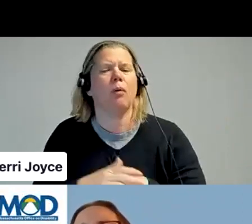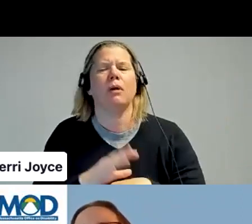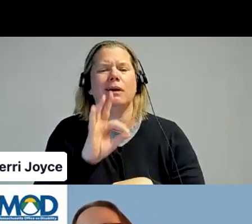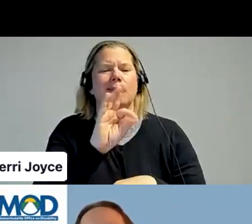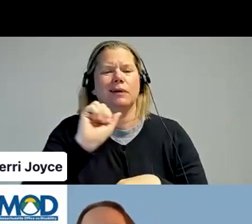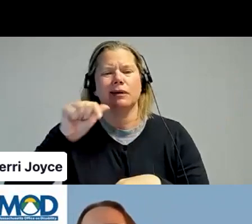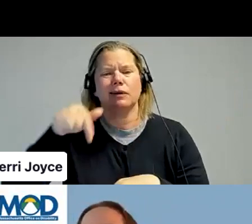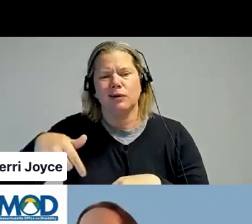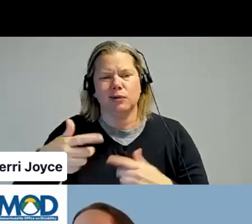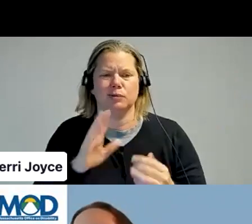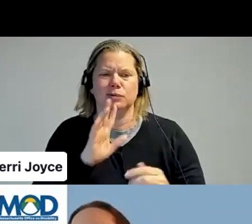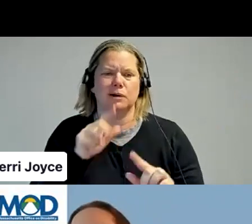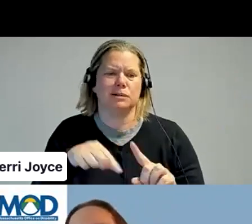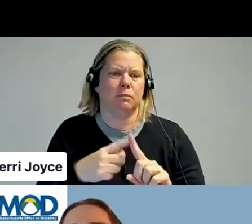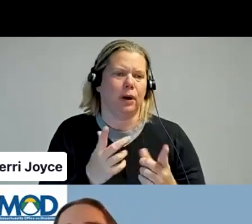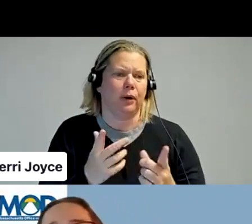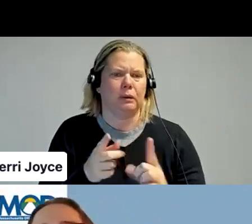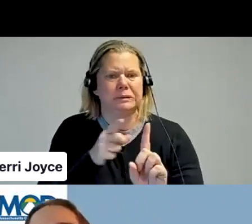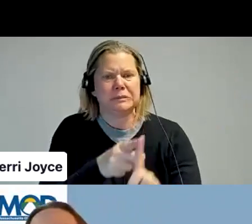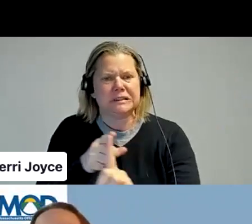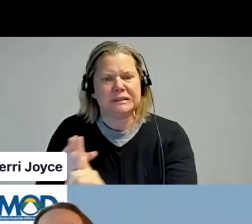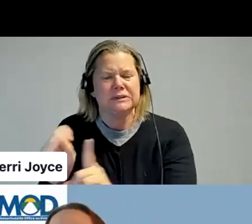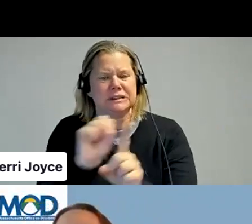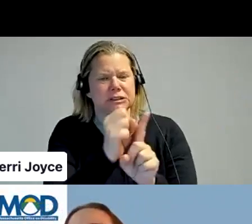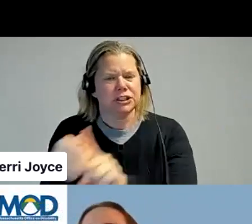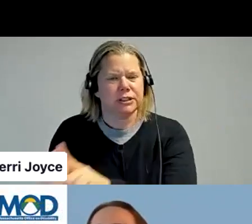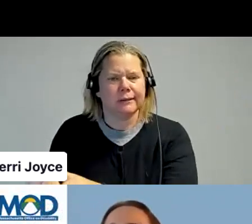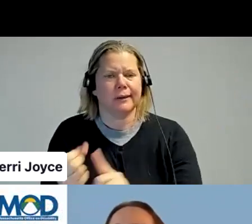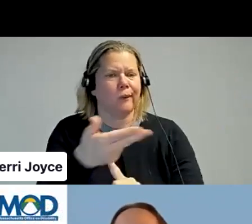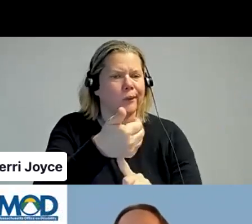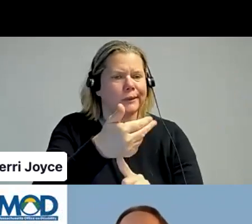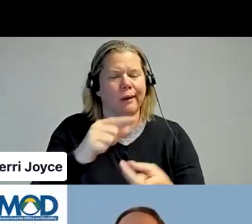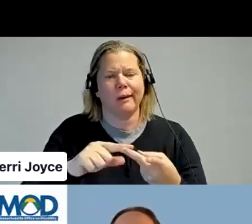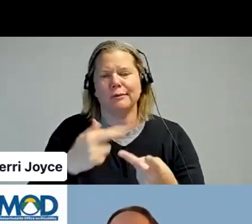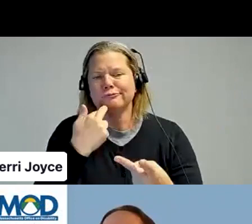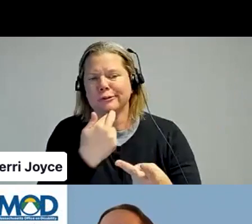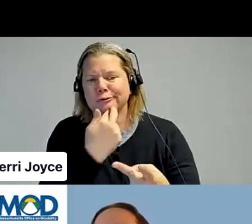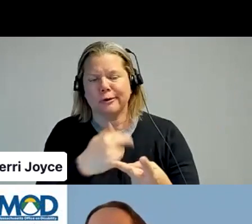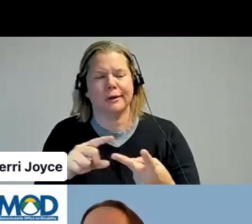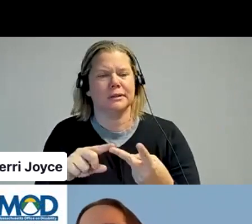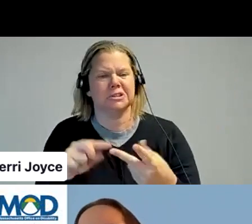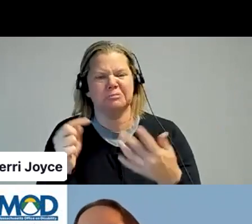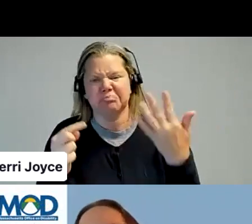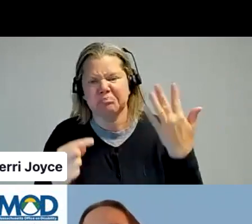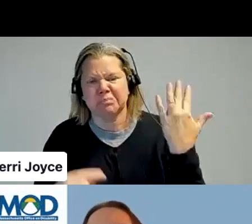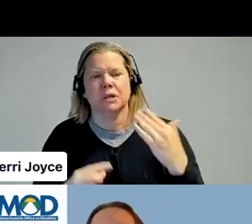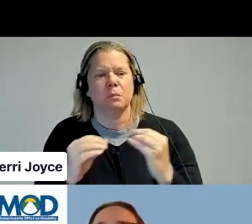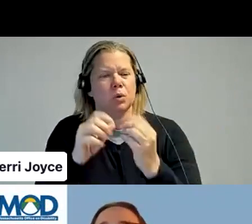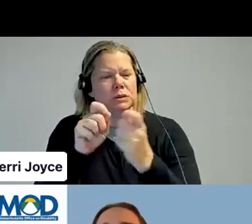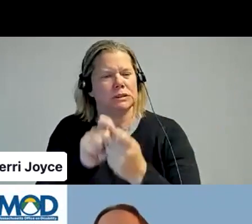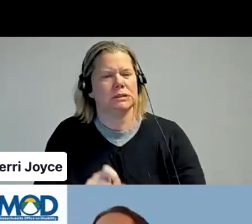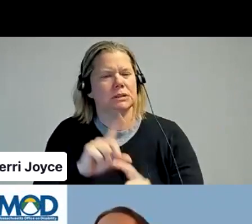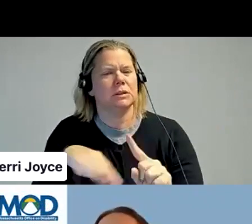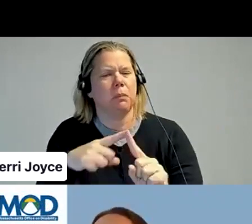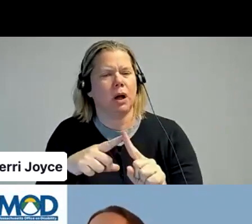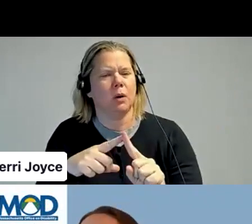questions talks about some particular scenarios like hotels and restaurants, and goes into a bit more detail about